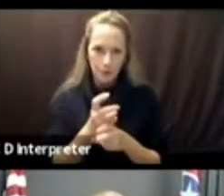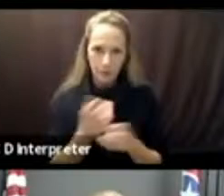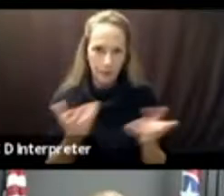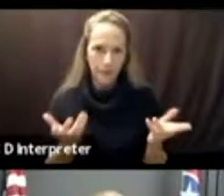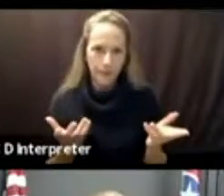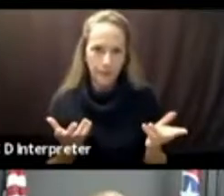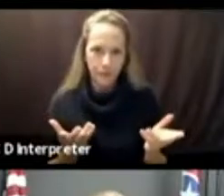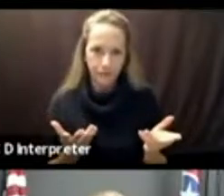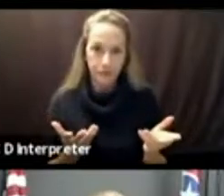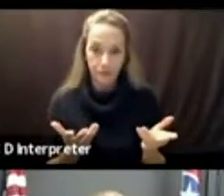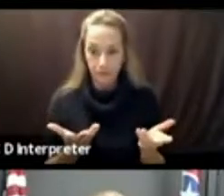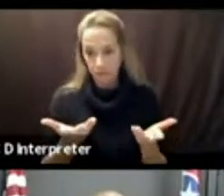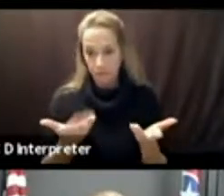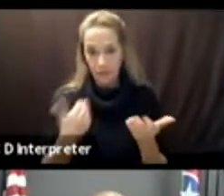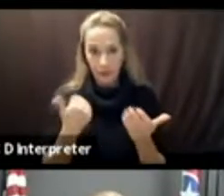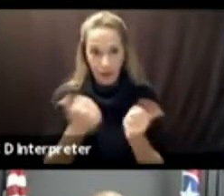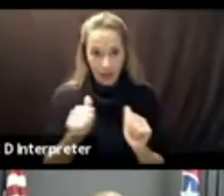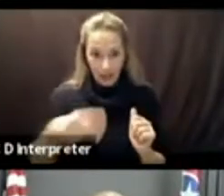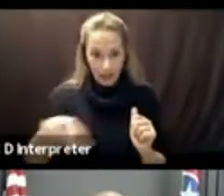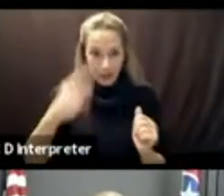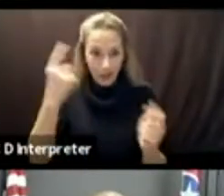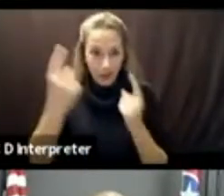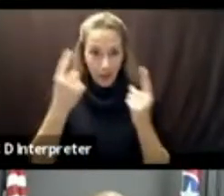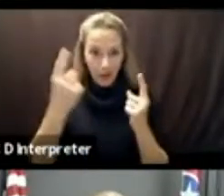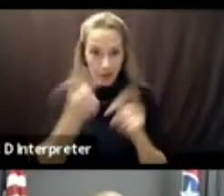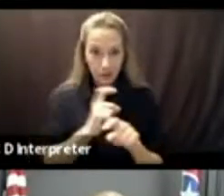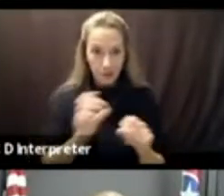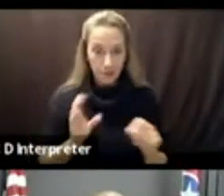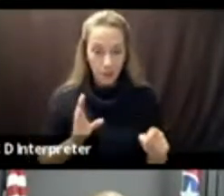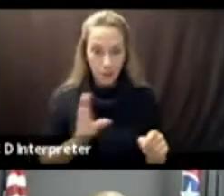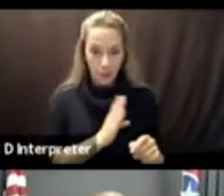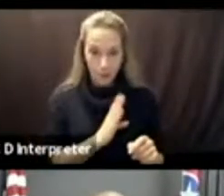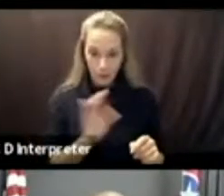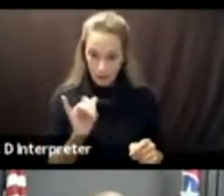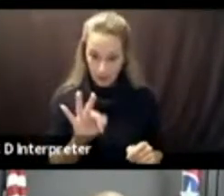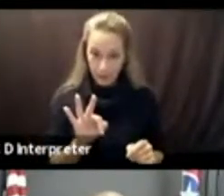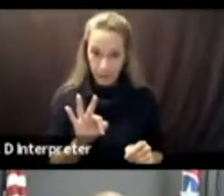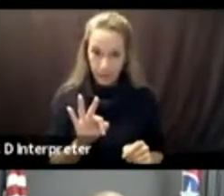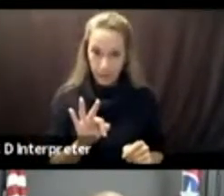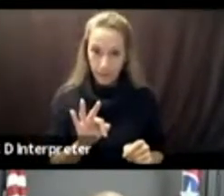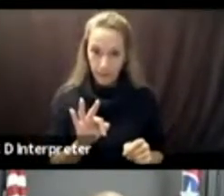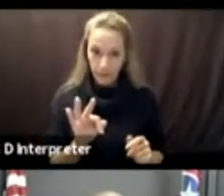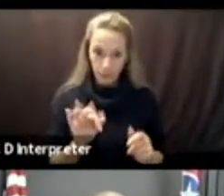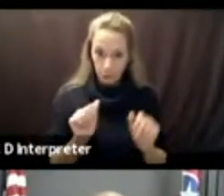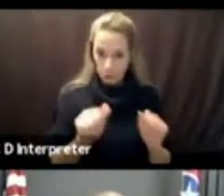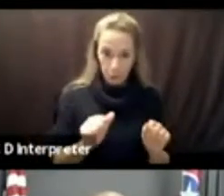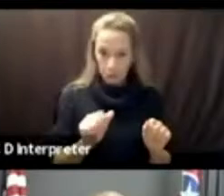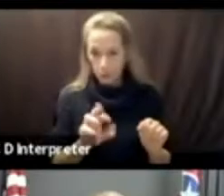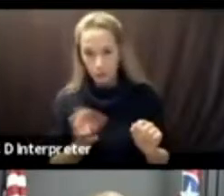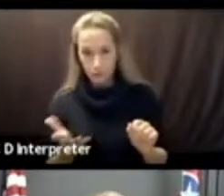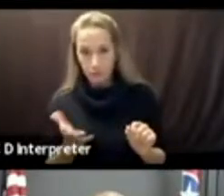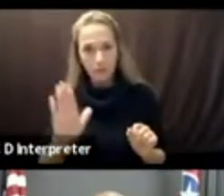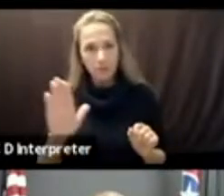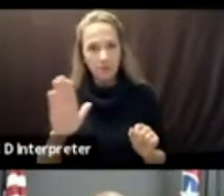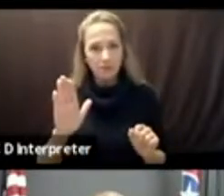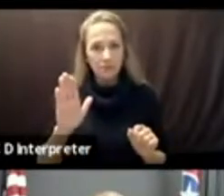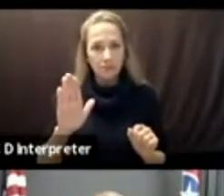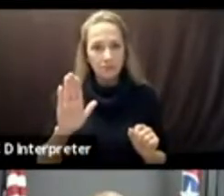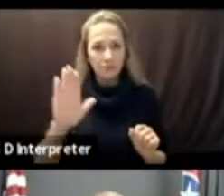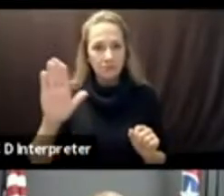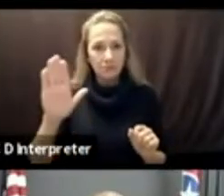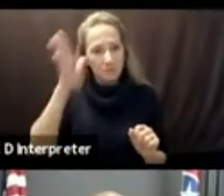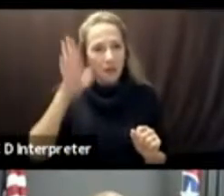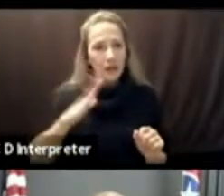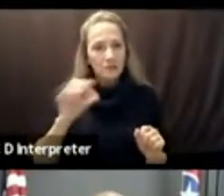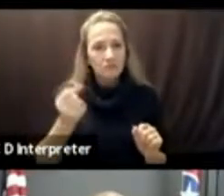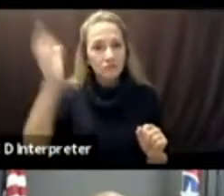would welcome thoughts from the board this evening about his presentation and about anything like